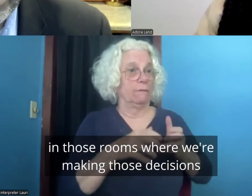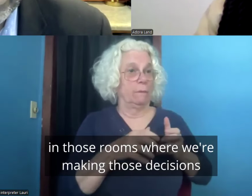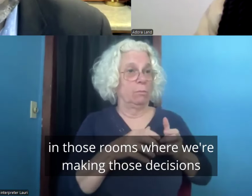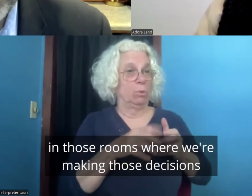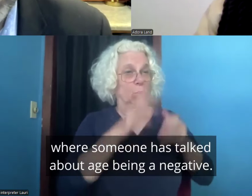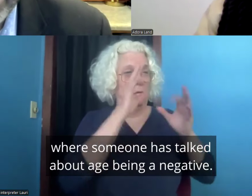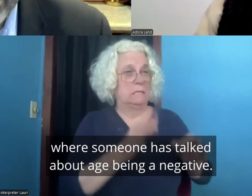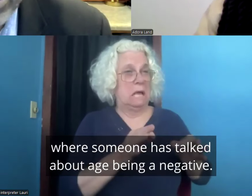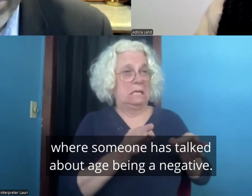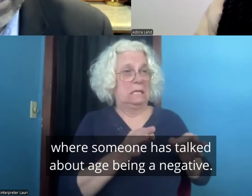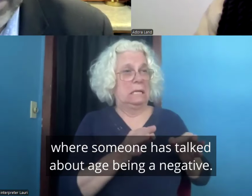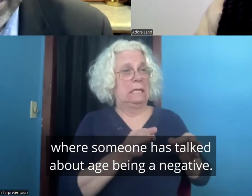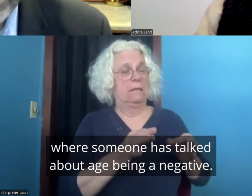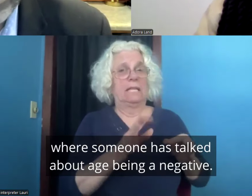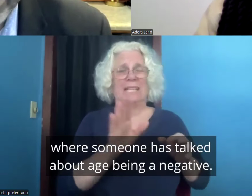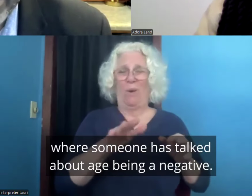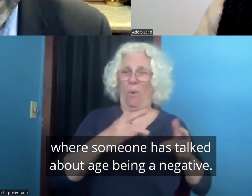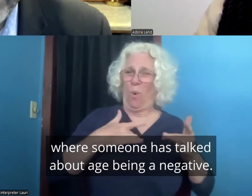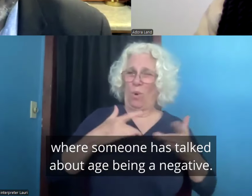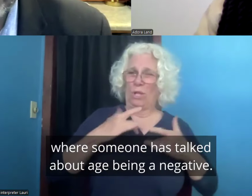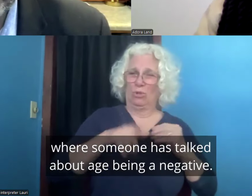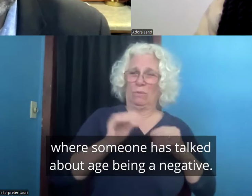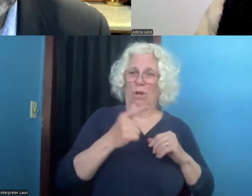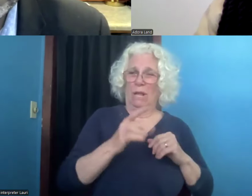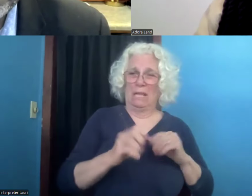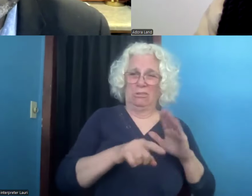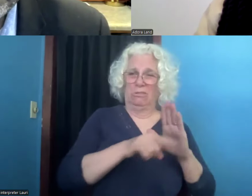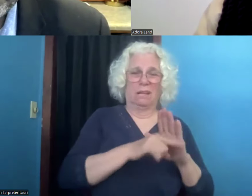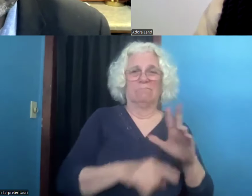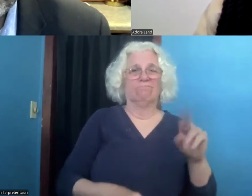those decisions where someone has talked about age being a negative.